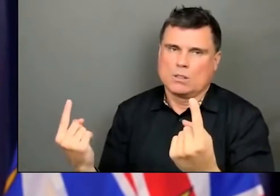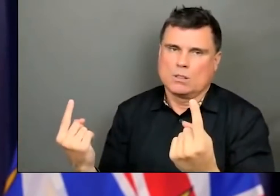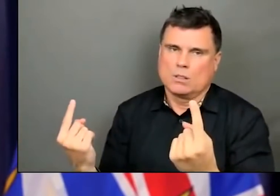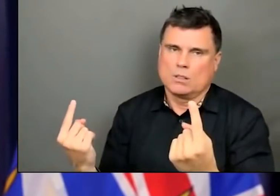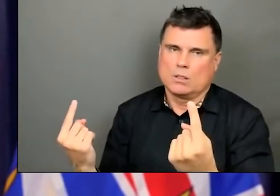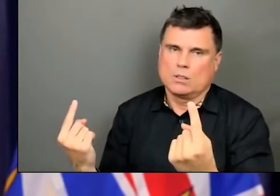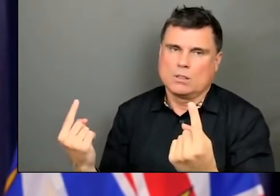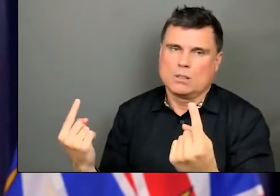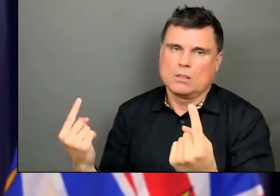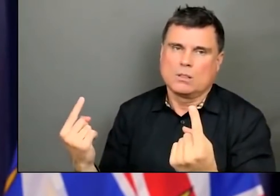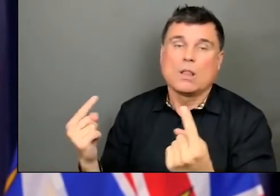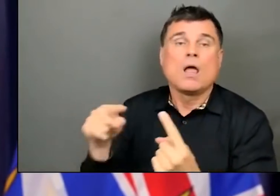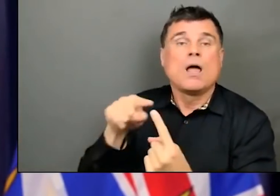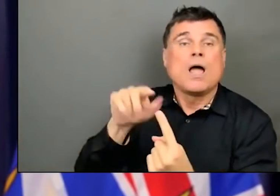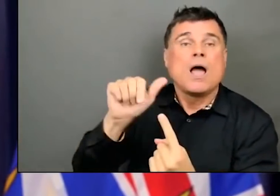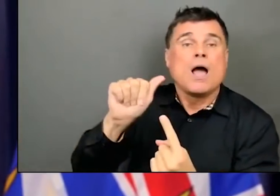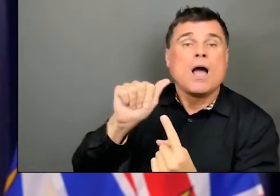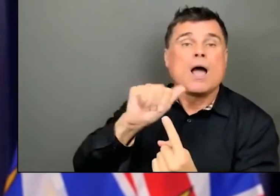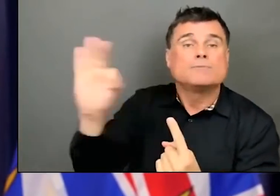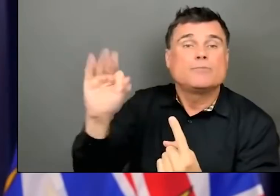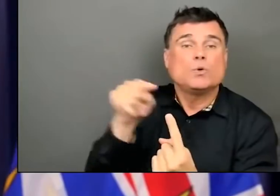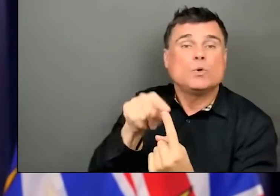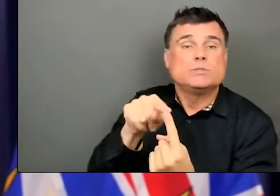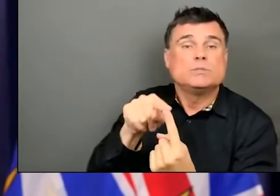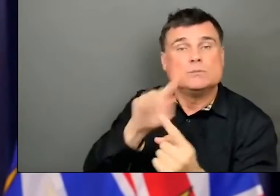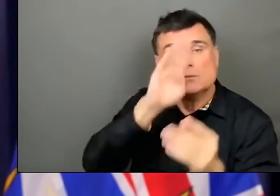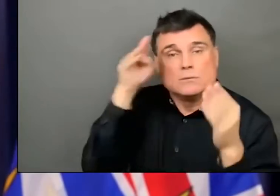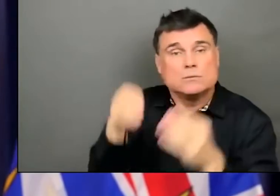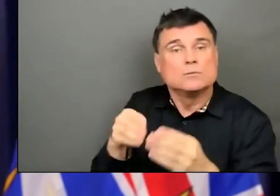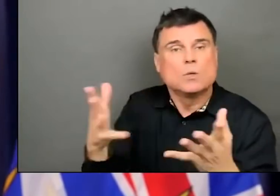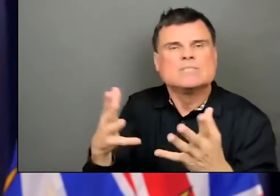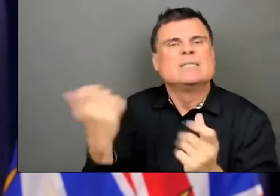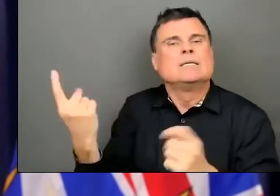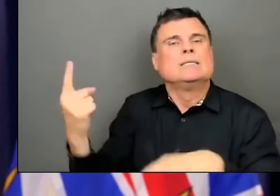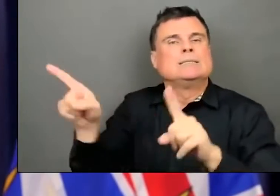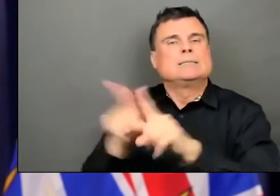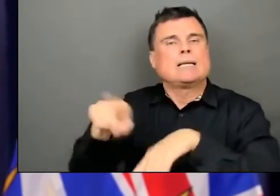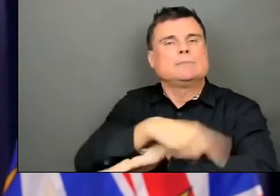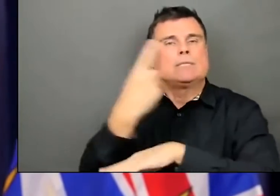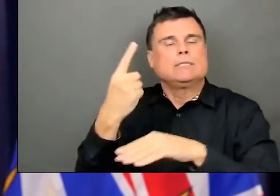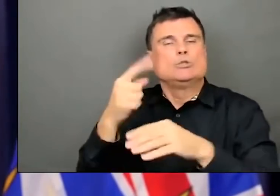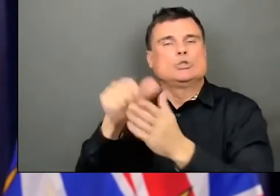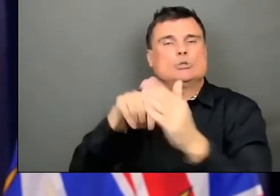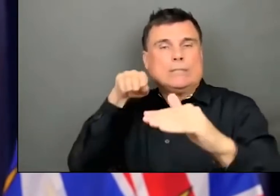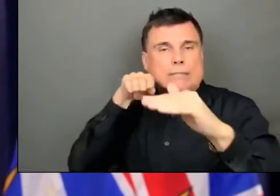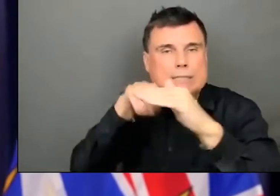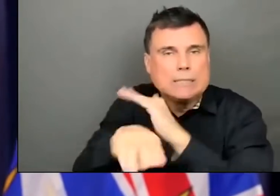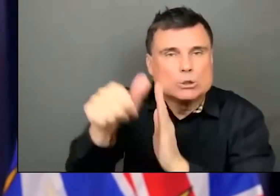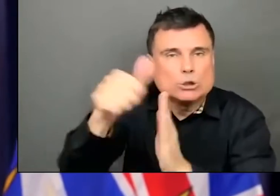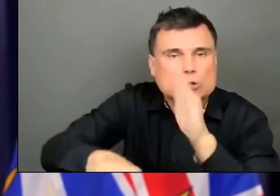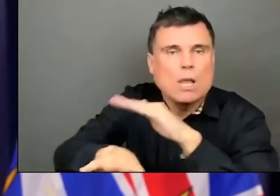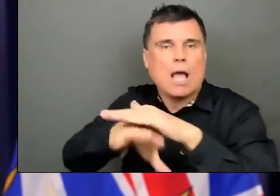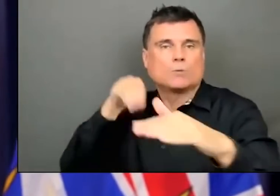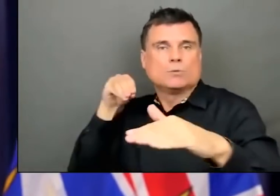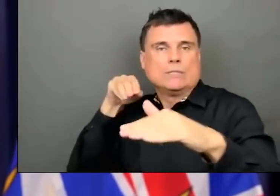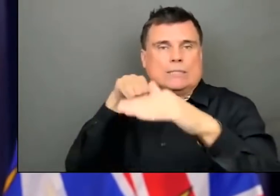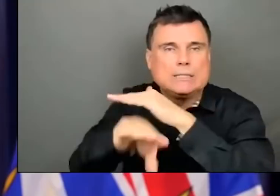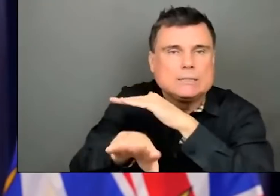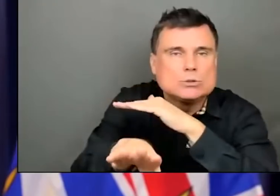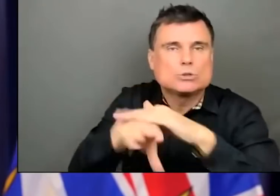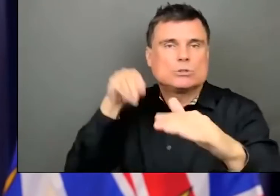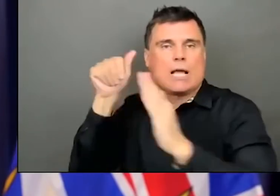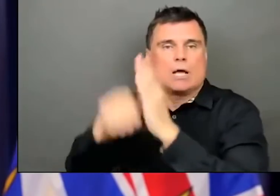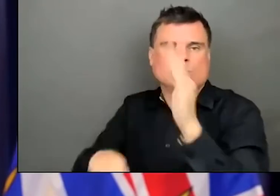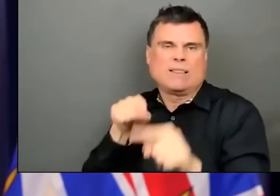require a stay in hospital for November due to demand for critical care in COVID-19. In Vancouver Coastal Health,